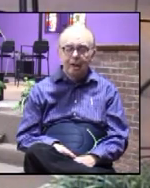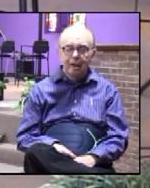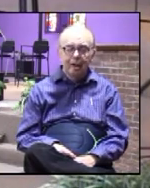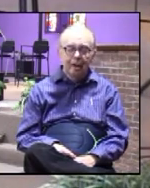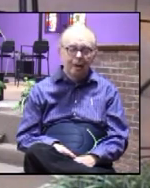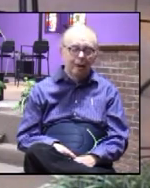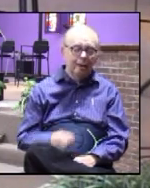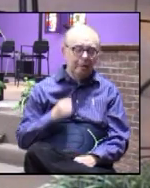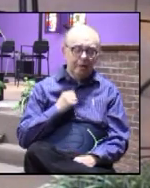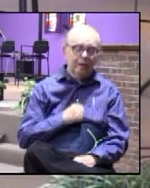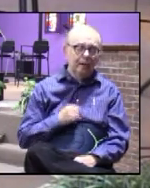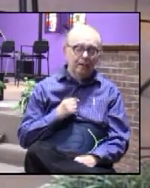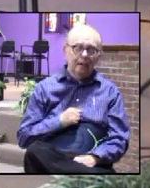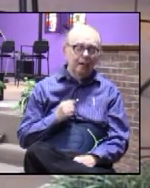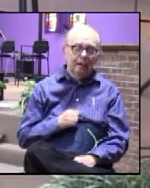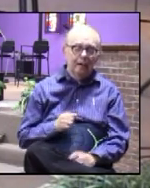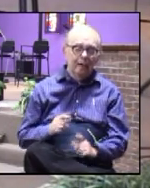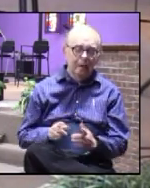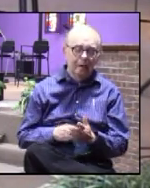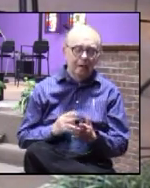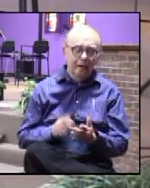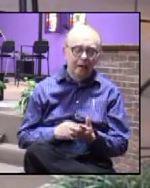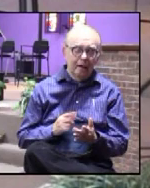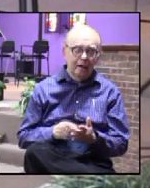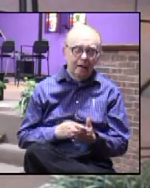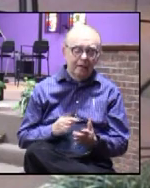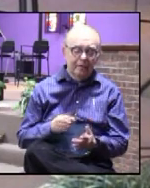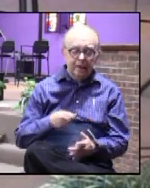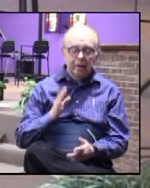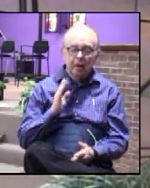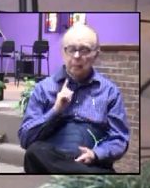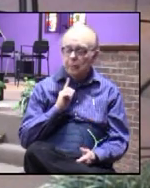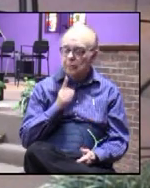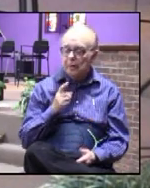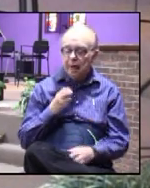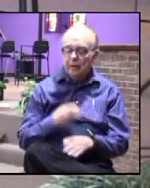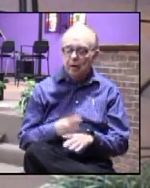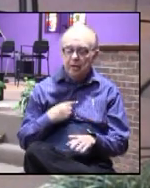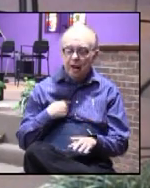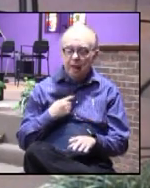I'm sorry, but I think sometimes even God would have a hard time following this dance.